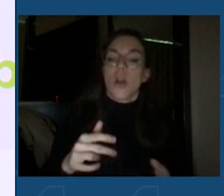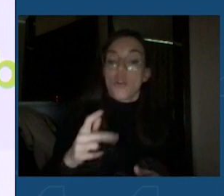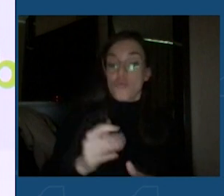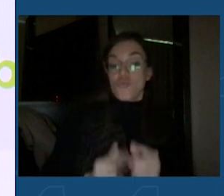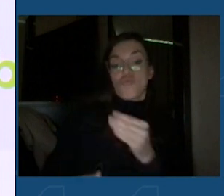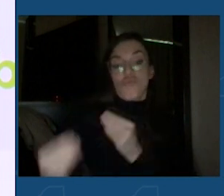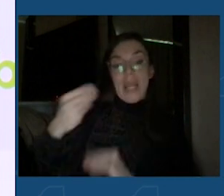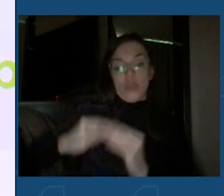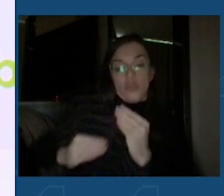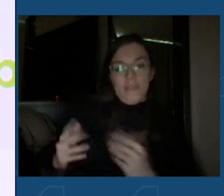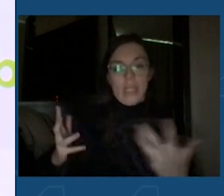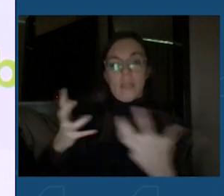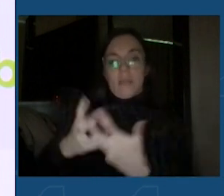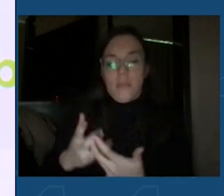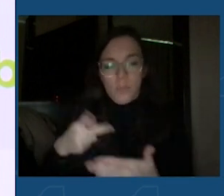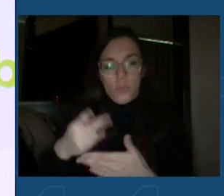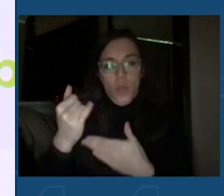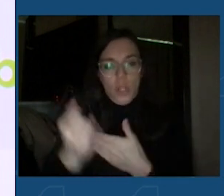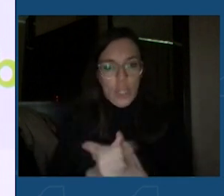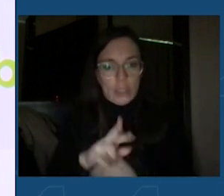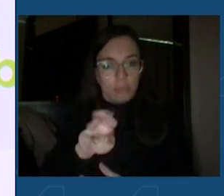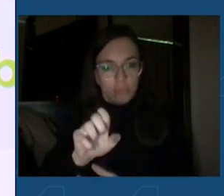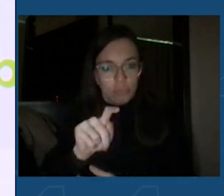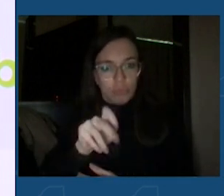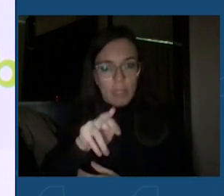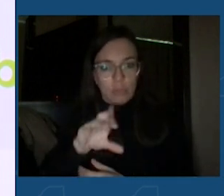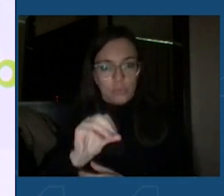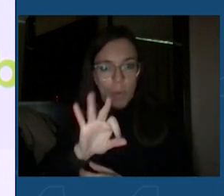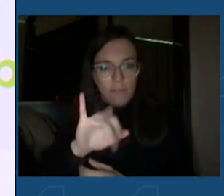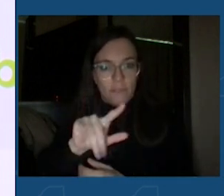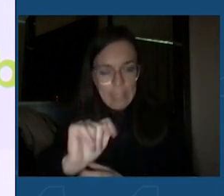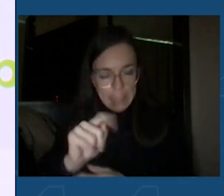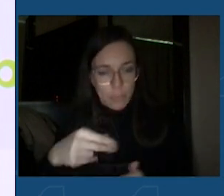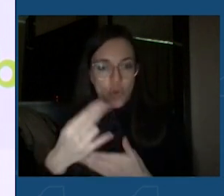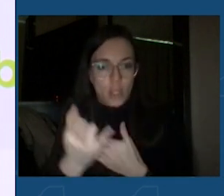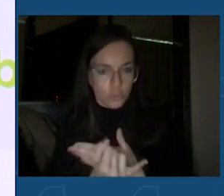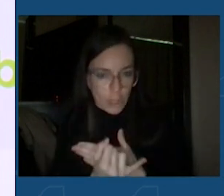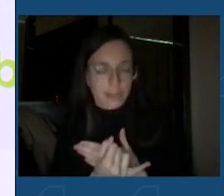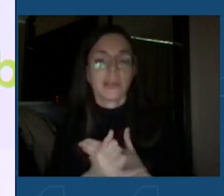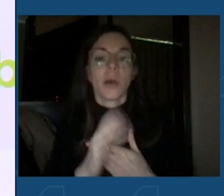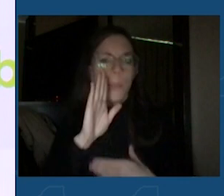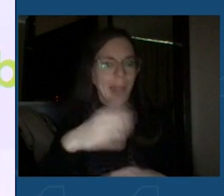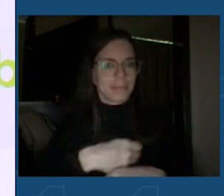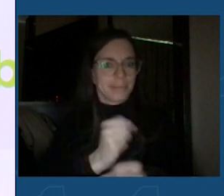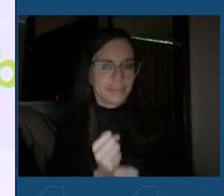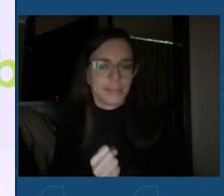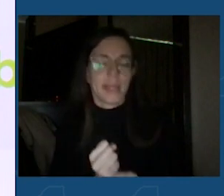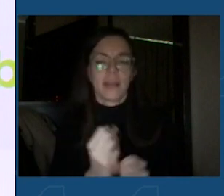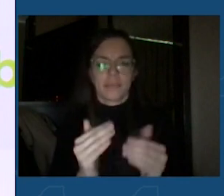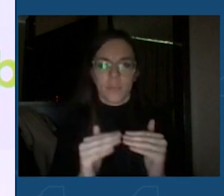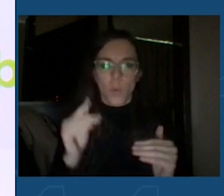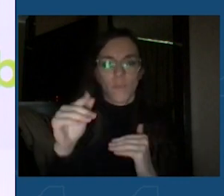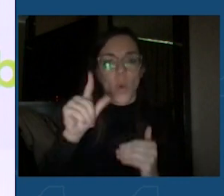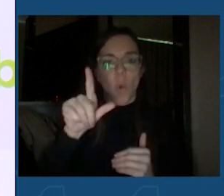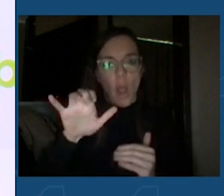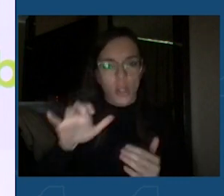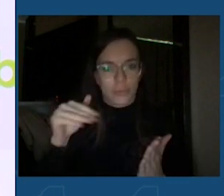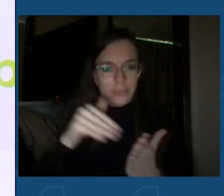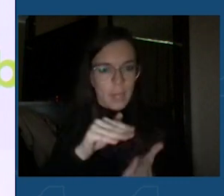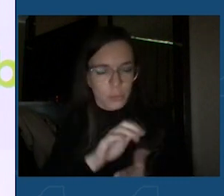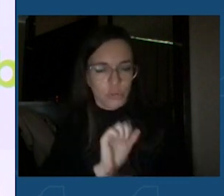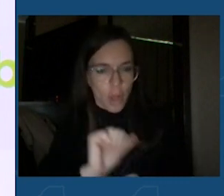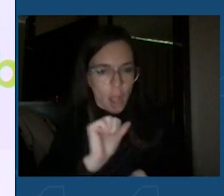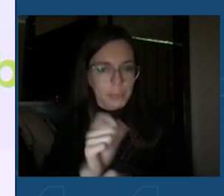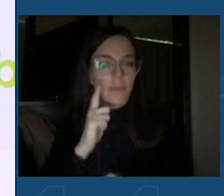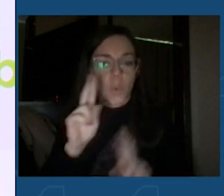are estimated by Urban Green to create over 140,000 local jobs for highly skilled union contractors and